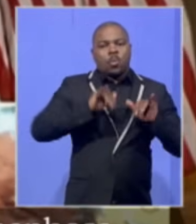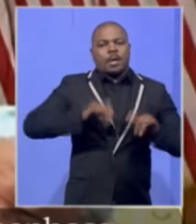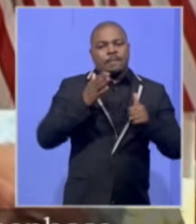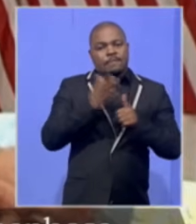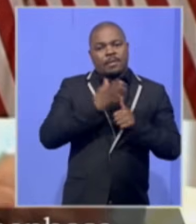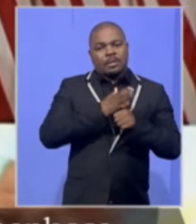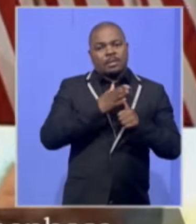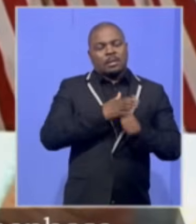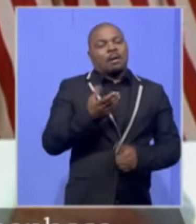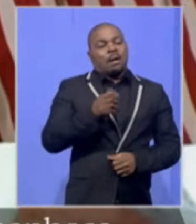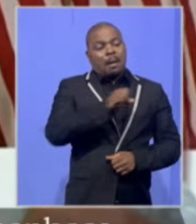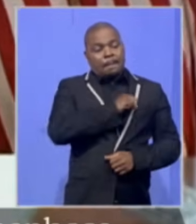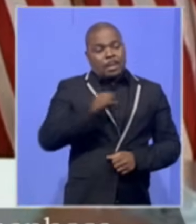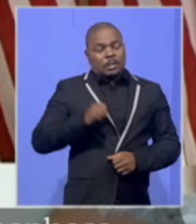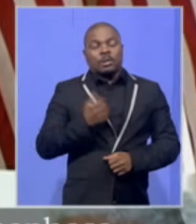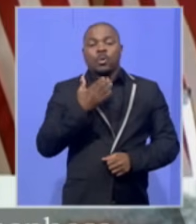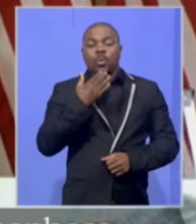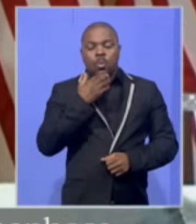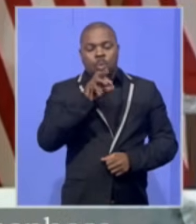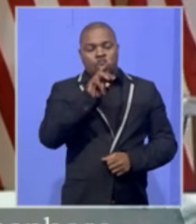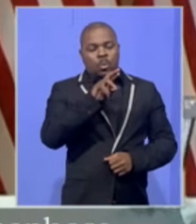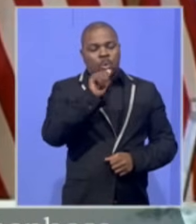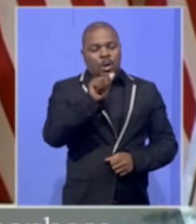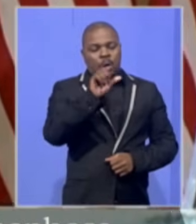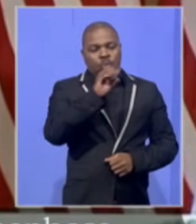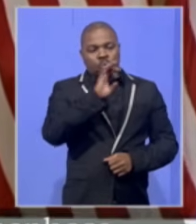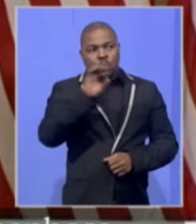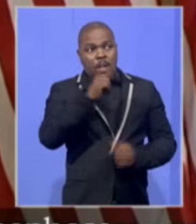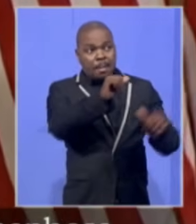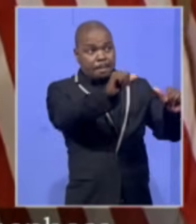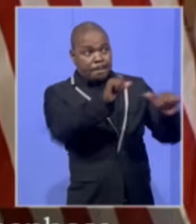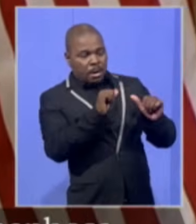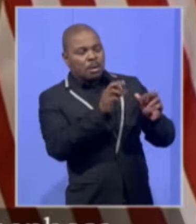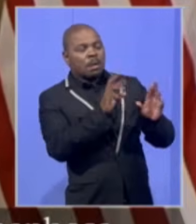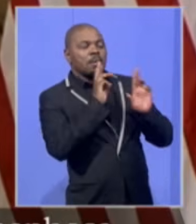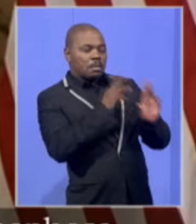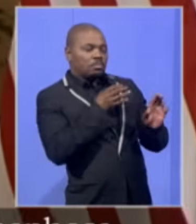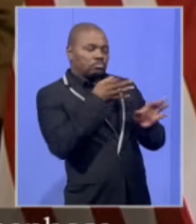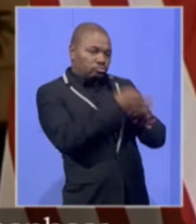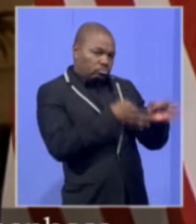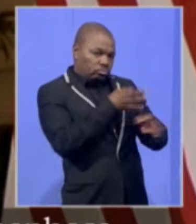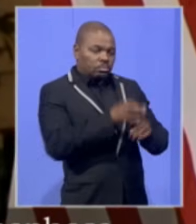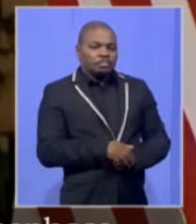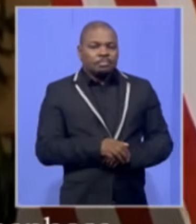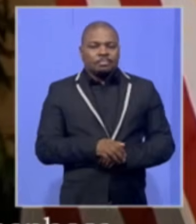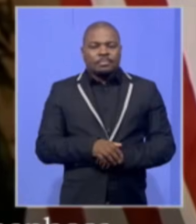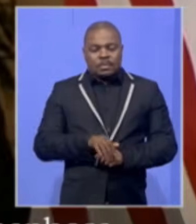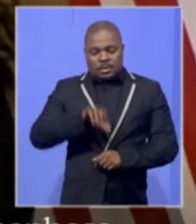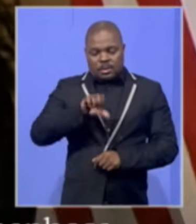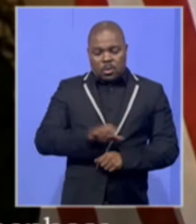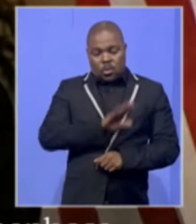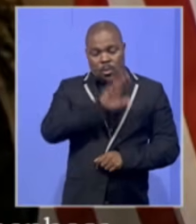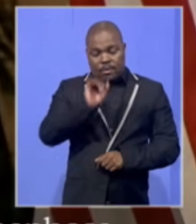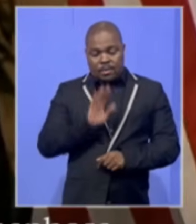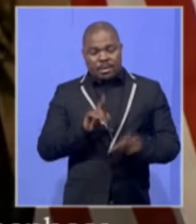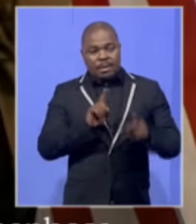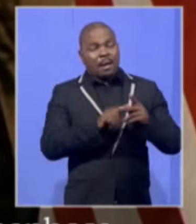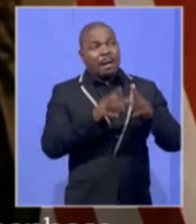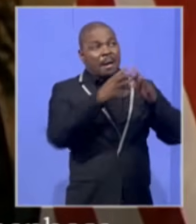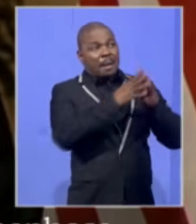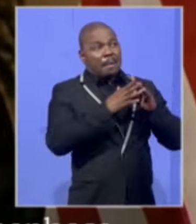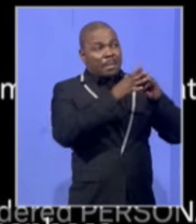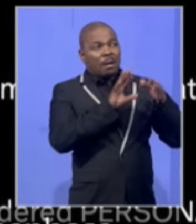go tswa go mo ambassador Ibrahim Rasool fa goroga mo nageng. Dikgolagano tsa sediplomate magareng ga Amerika le Afrika